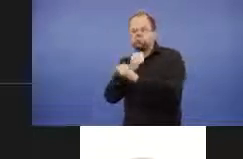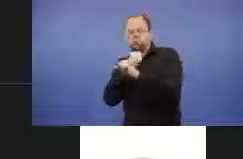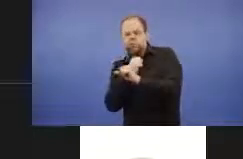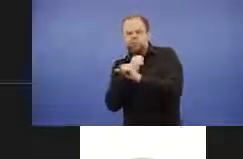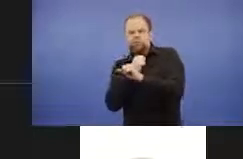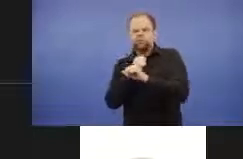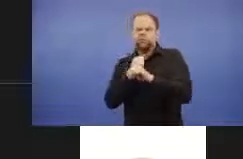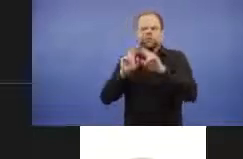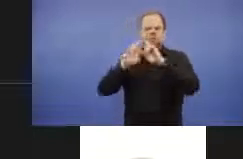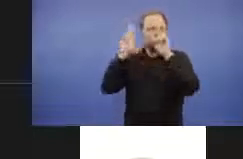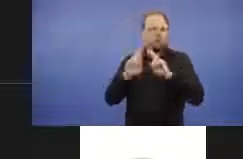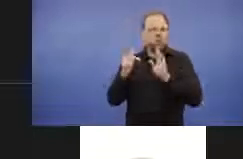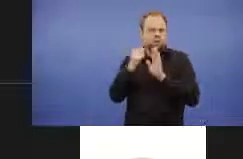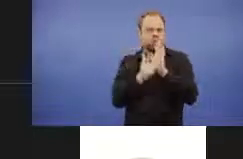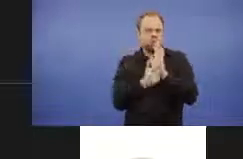Council.